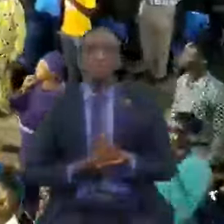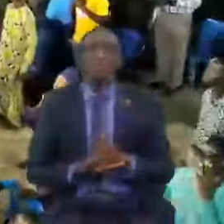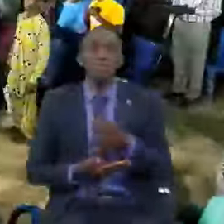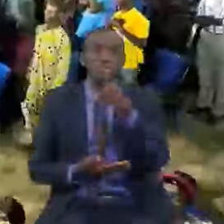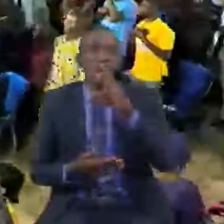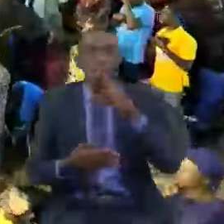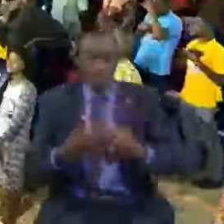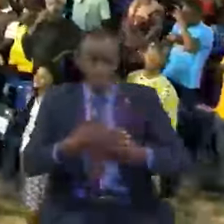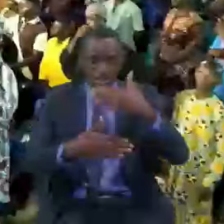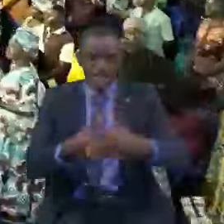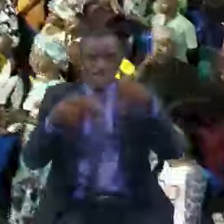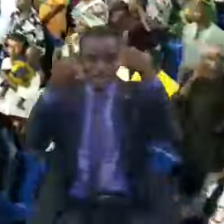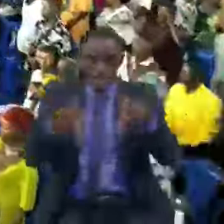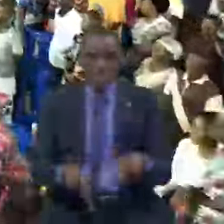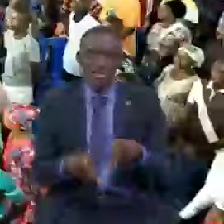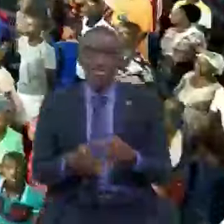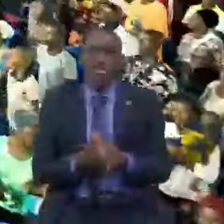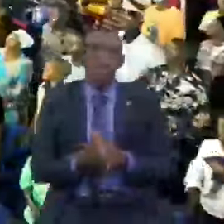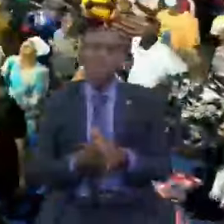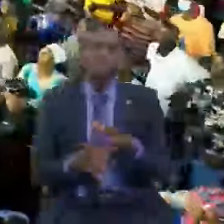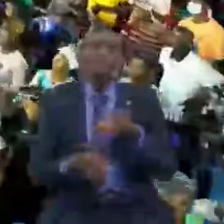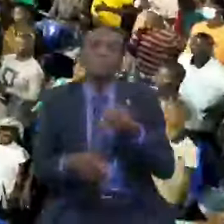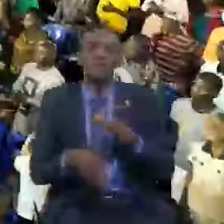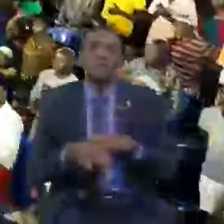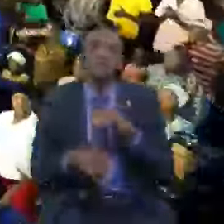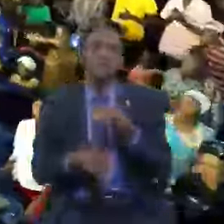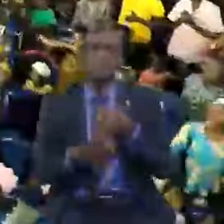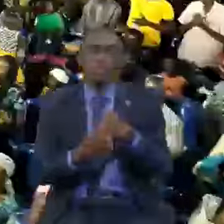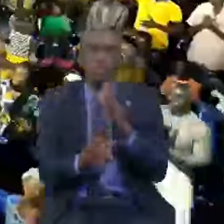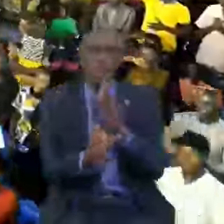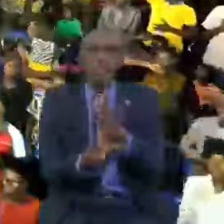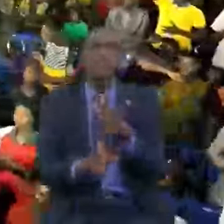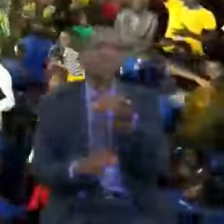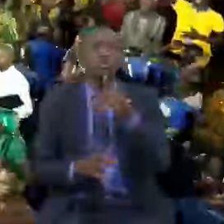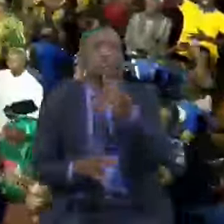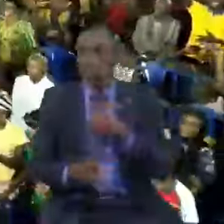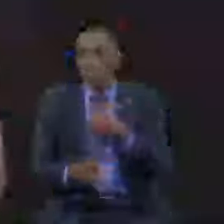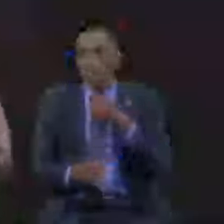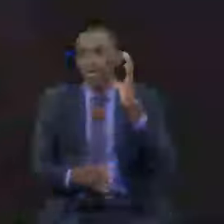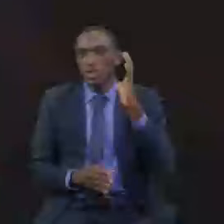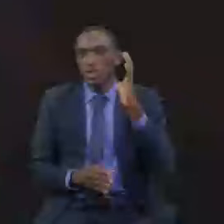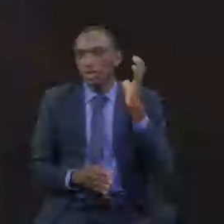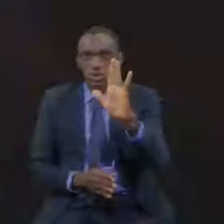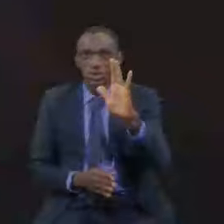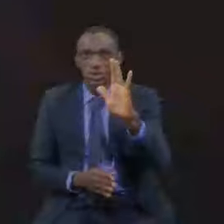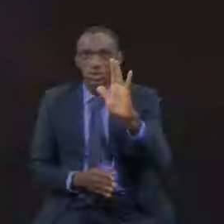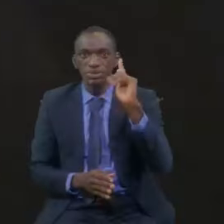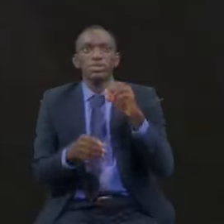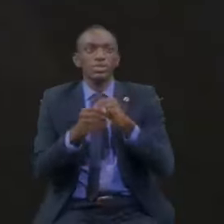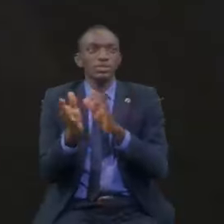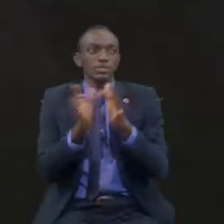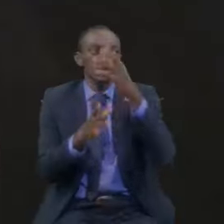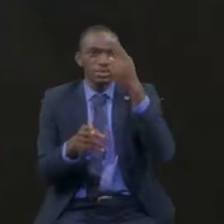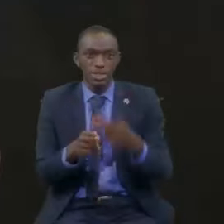person online. We'll hear your testimony in Jesus' name.